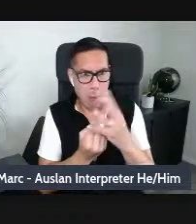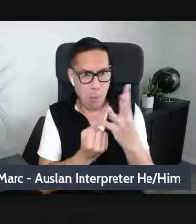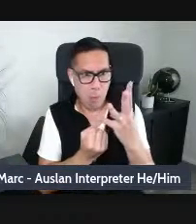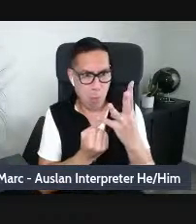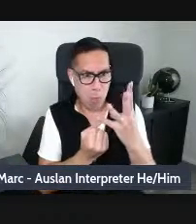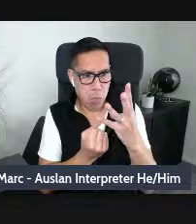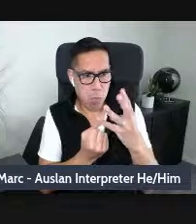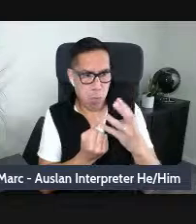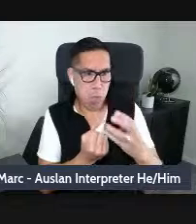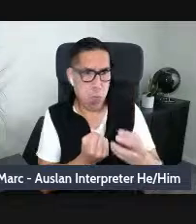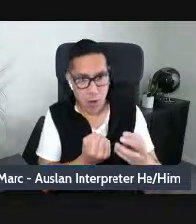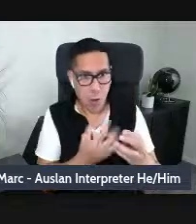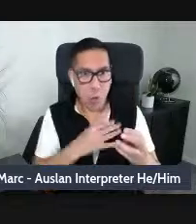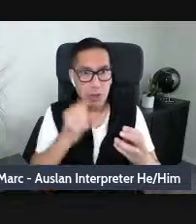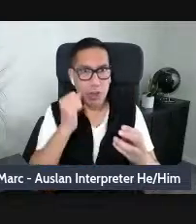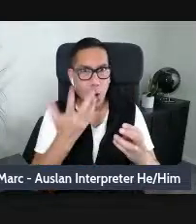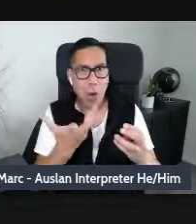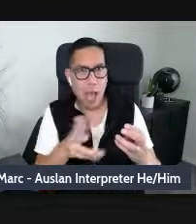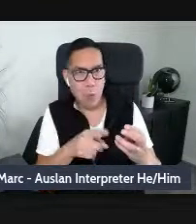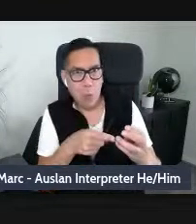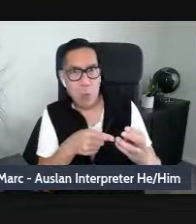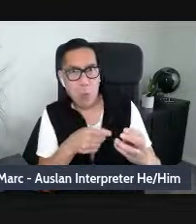reduction in collateral flow.